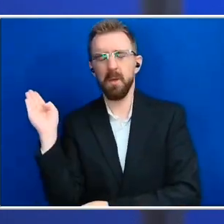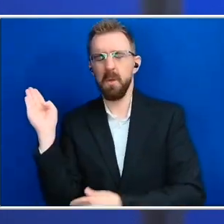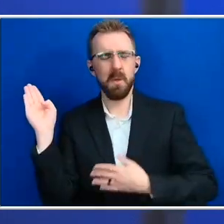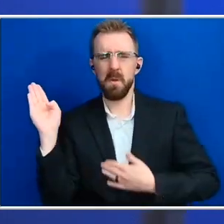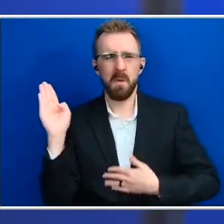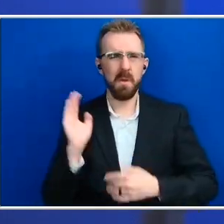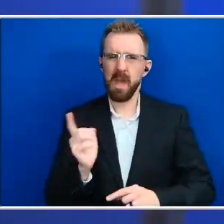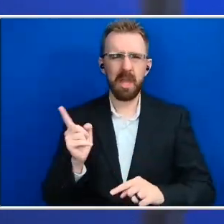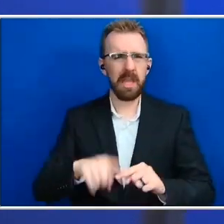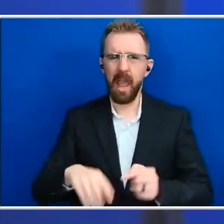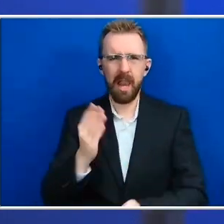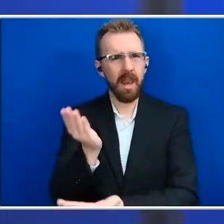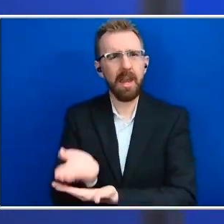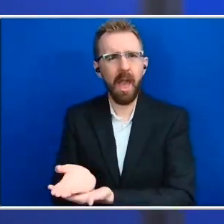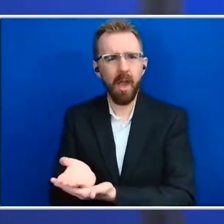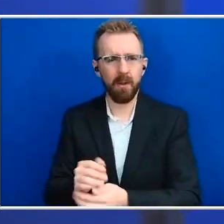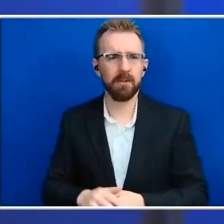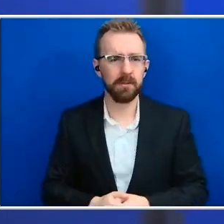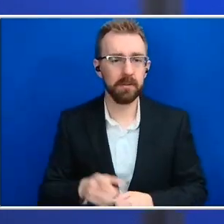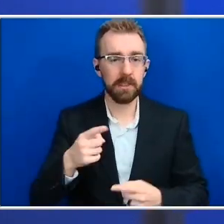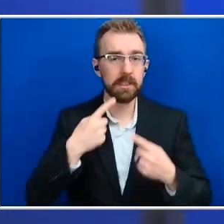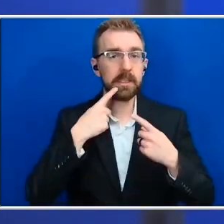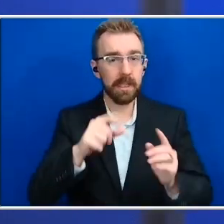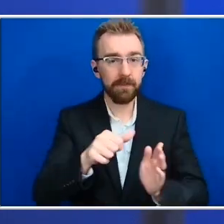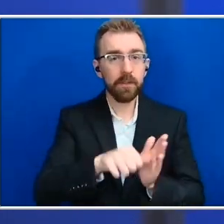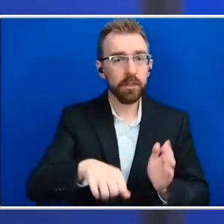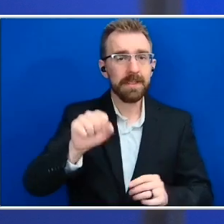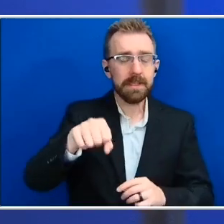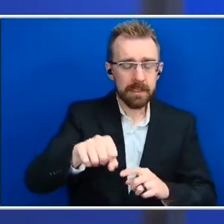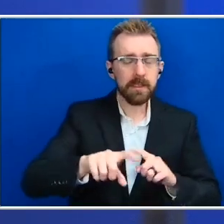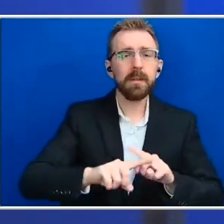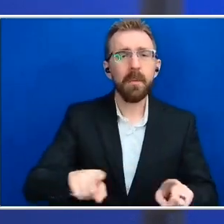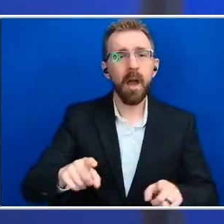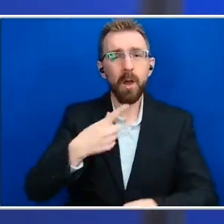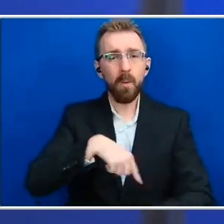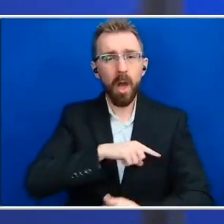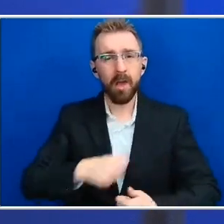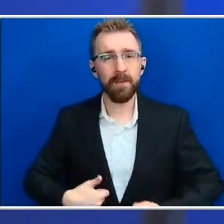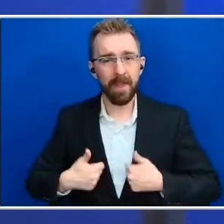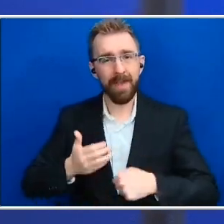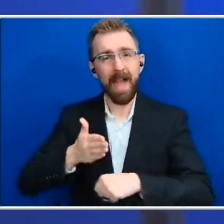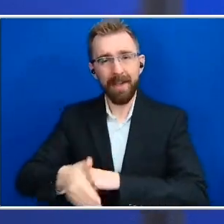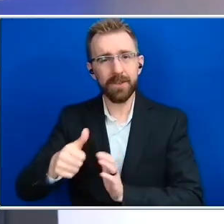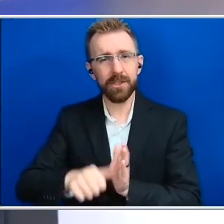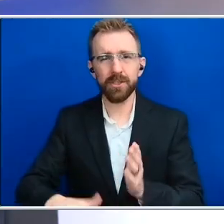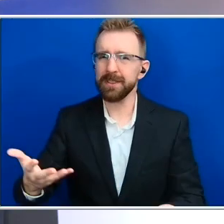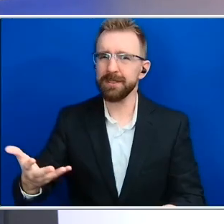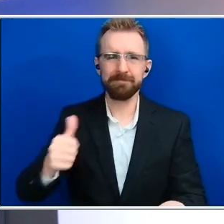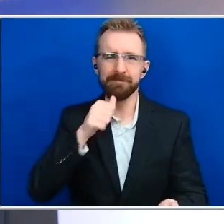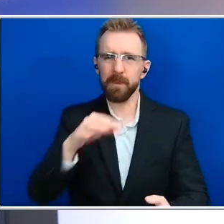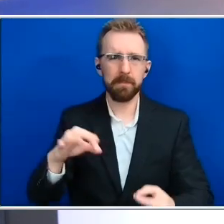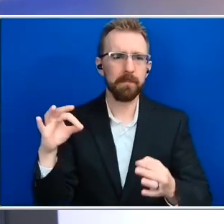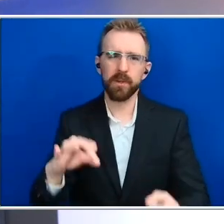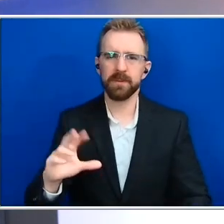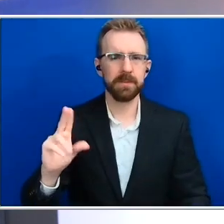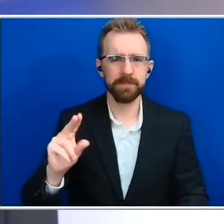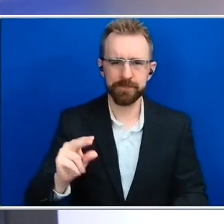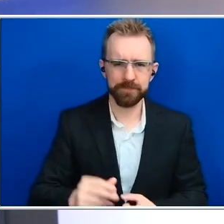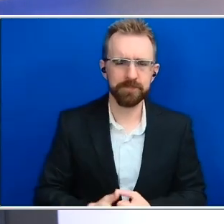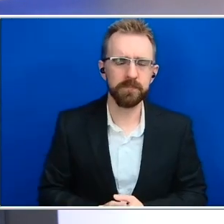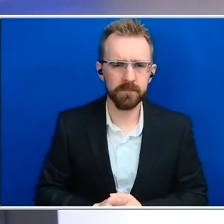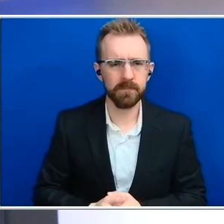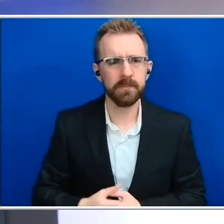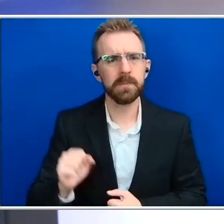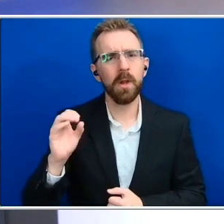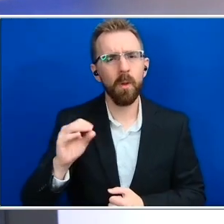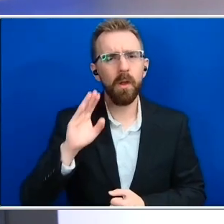it's successful, but the quality of life after the surgery is not perfect. Right. So, I know we were